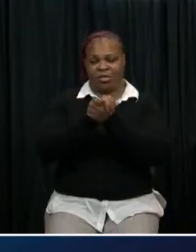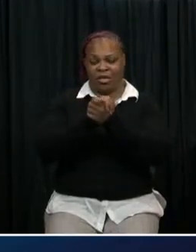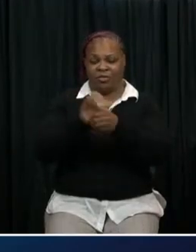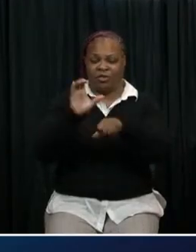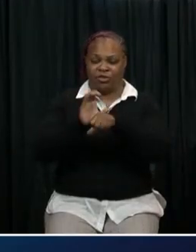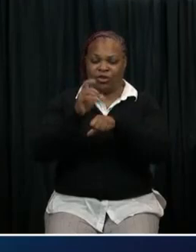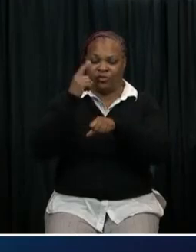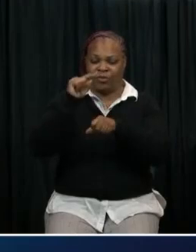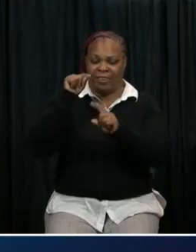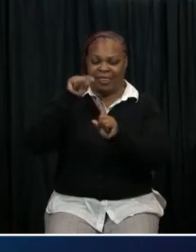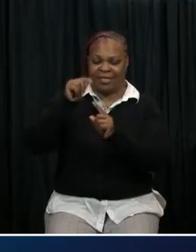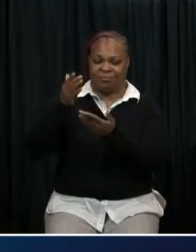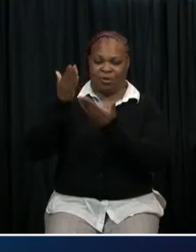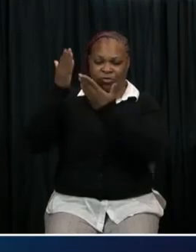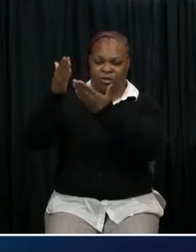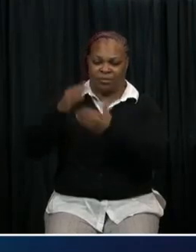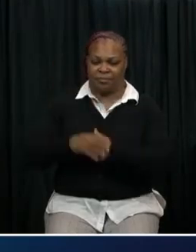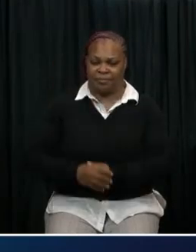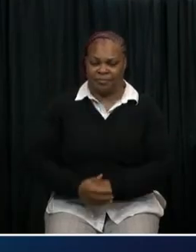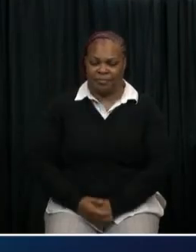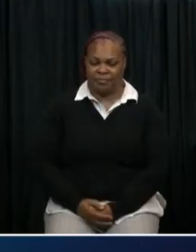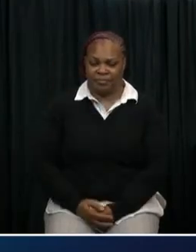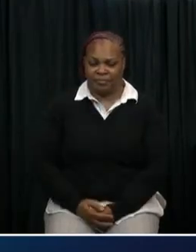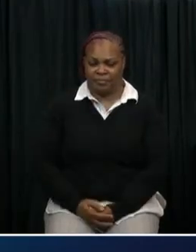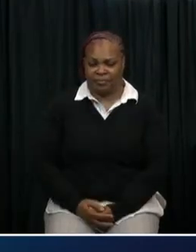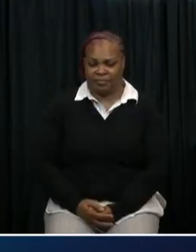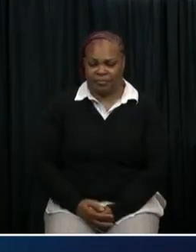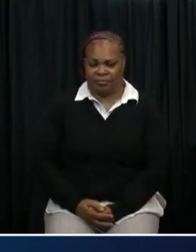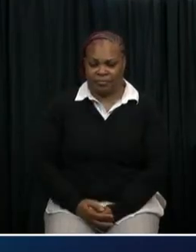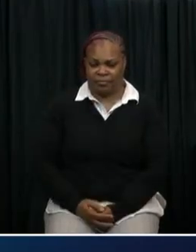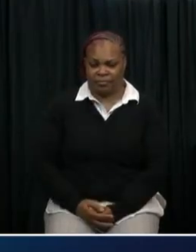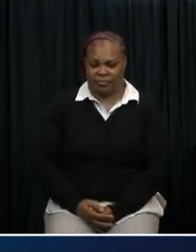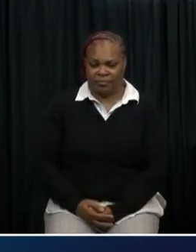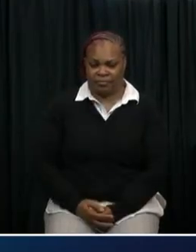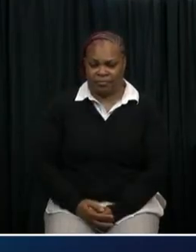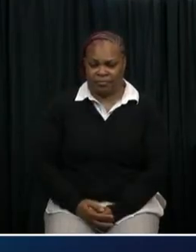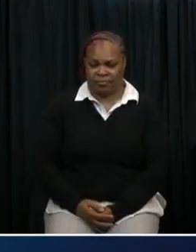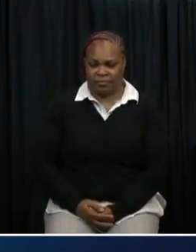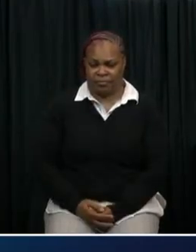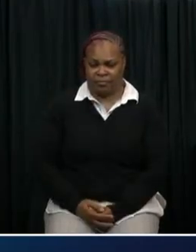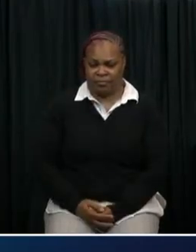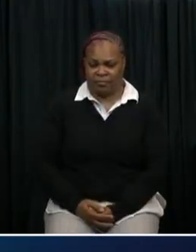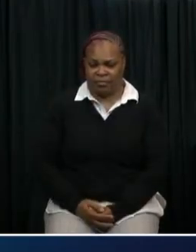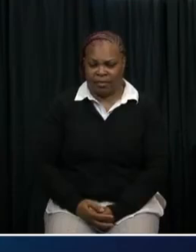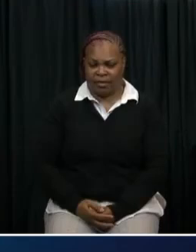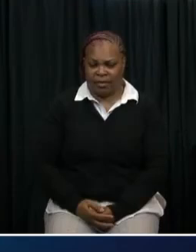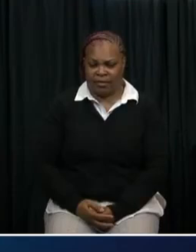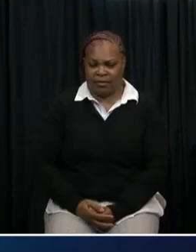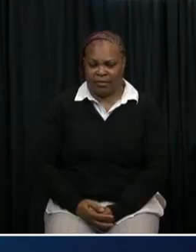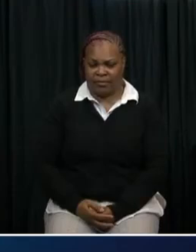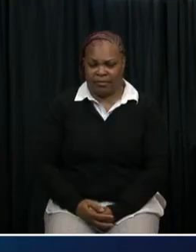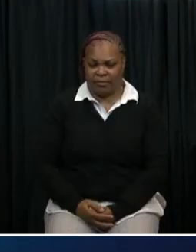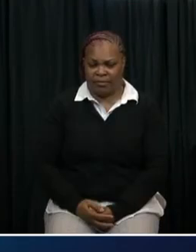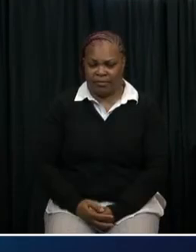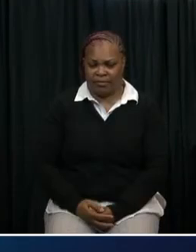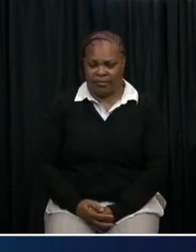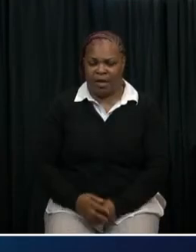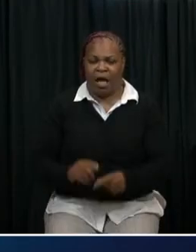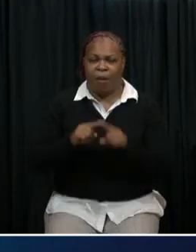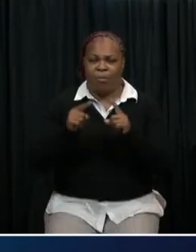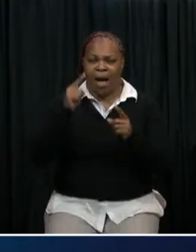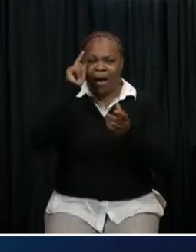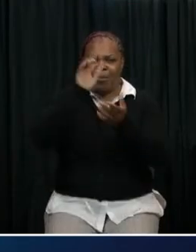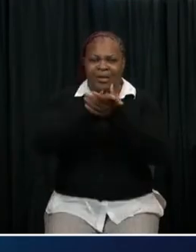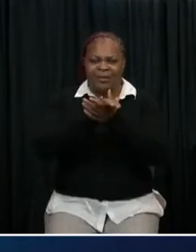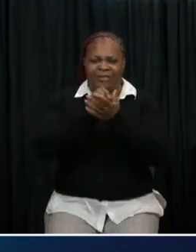motion. Pero me preocupa que, o más bien, es importante considerar But I believe it's